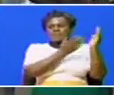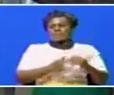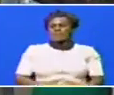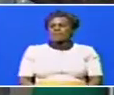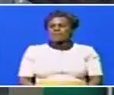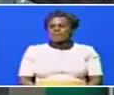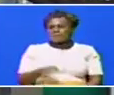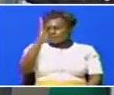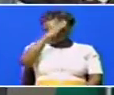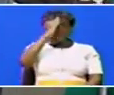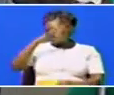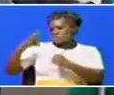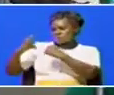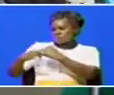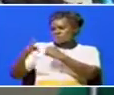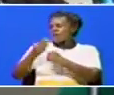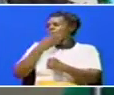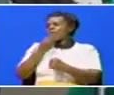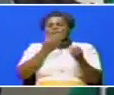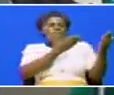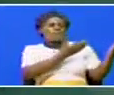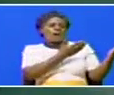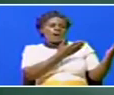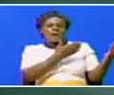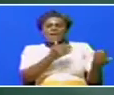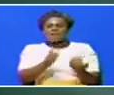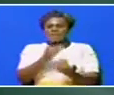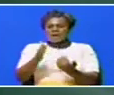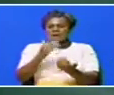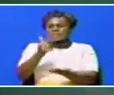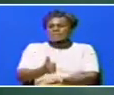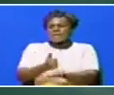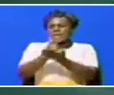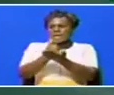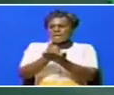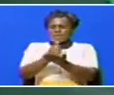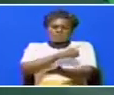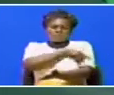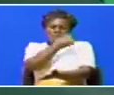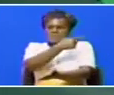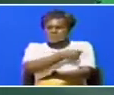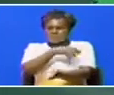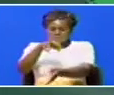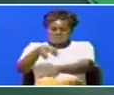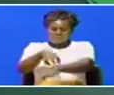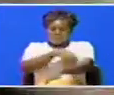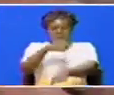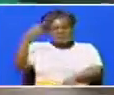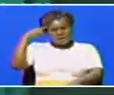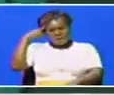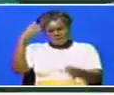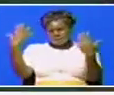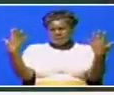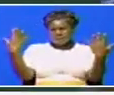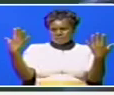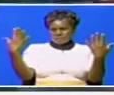Saturday afternoon in Kibra, Brian Otieno received first aid at the Ushirika Medical Clinic, the wounds on his head and hands being